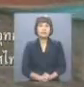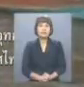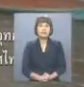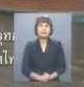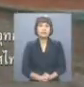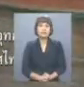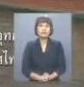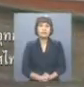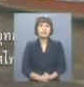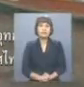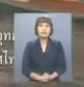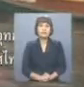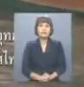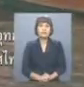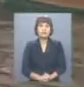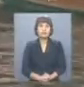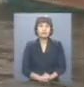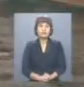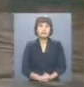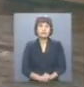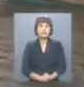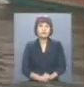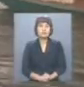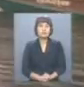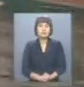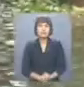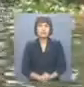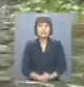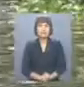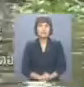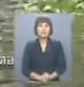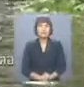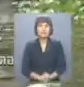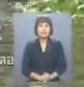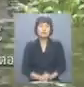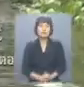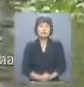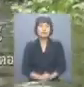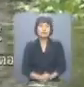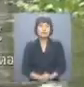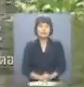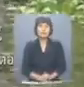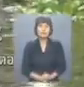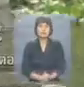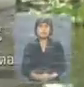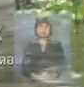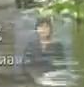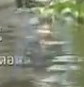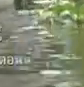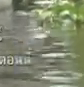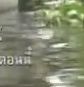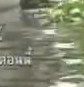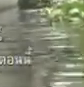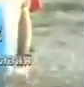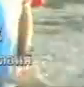are used to flooding. We had a disaster like what's happening now in Thailand in 1953, and that's